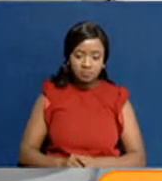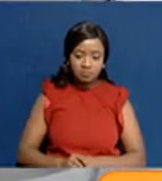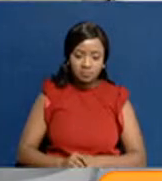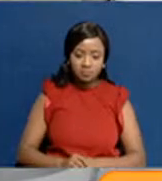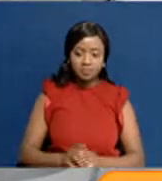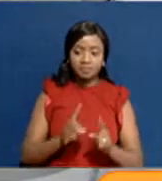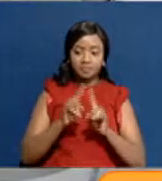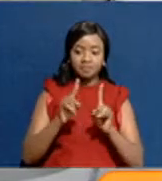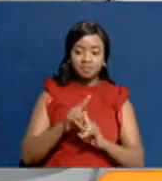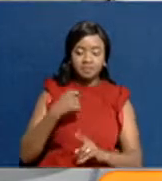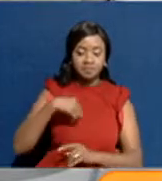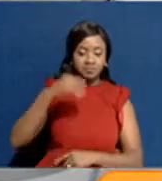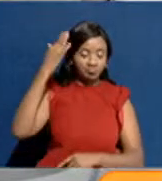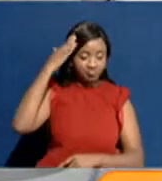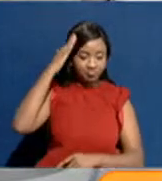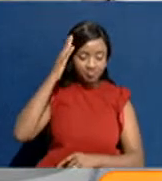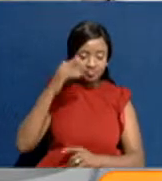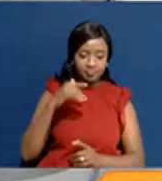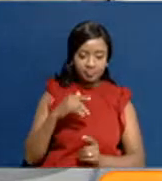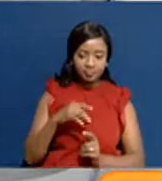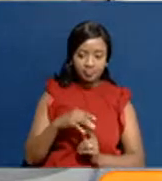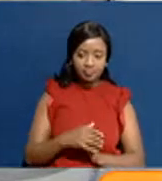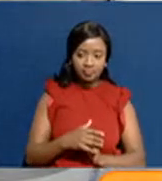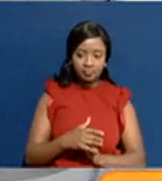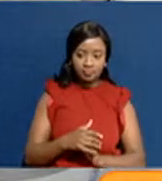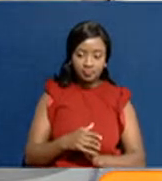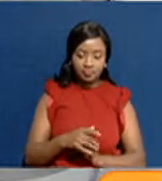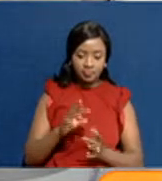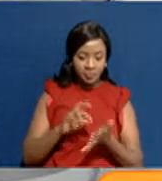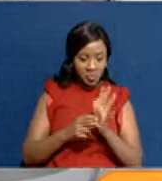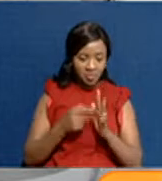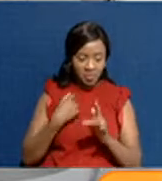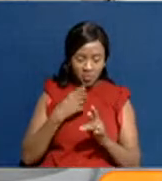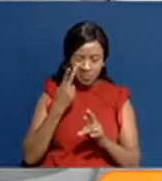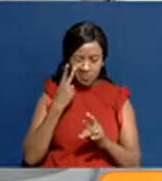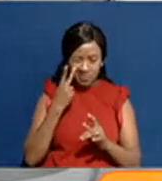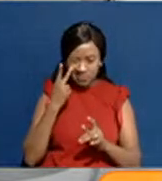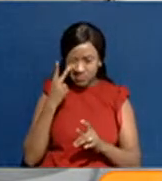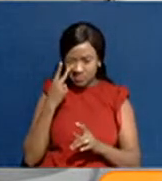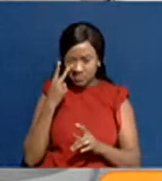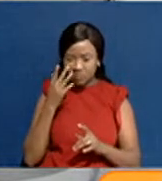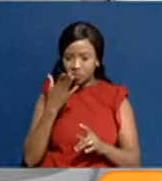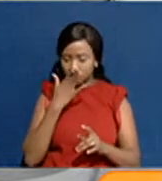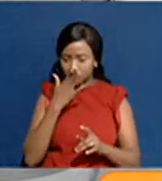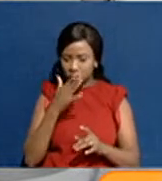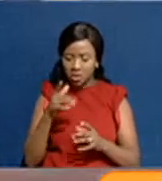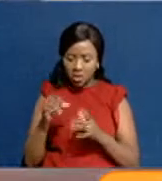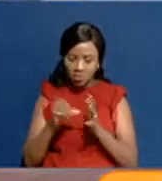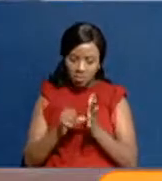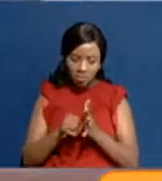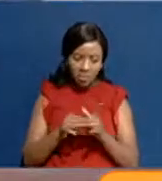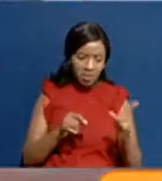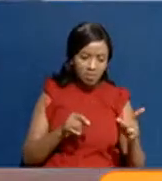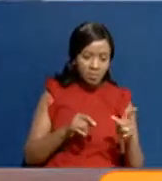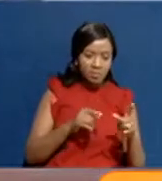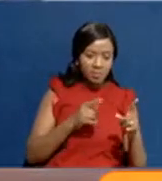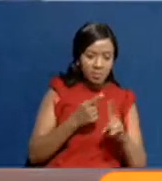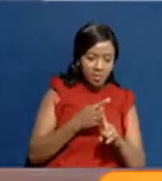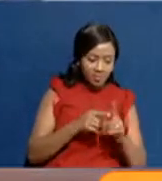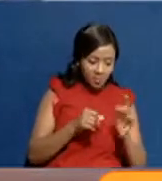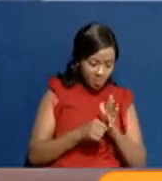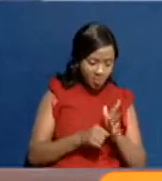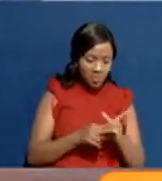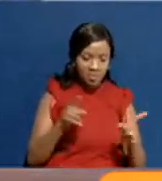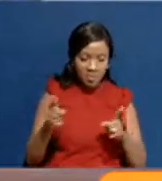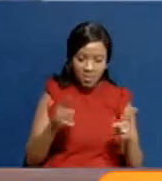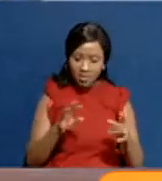and before we even move to other conversations, do we see similarities then with the sugar scam? I mean, some of these things are incredulous. You